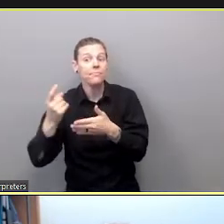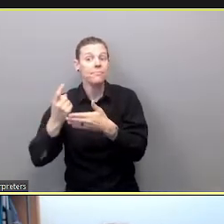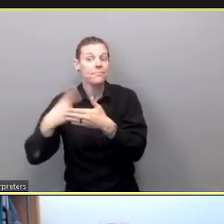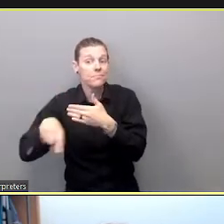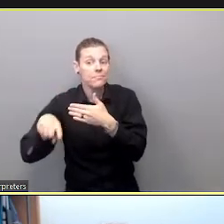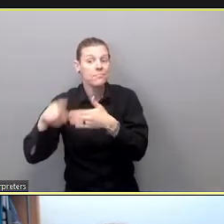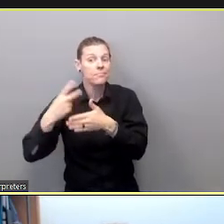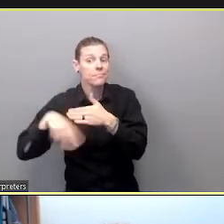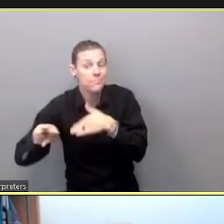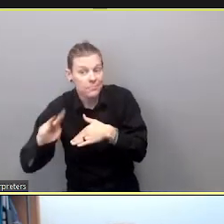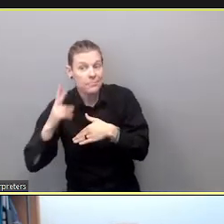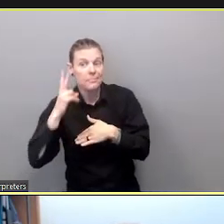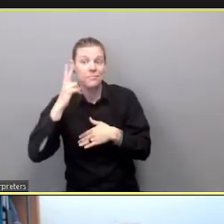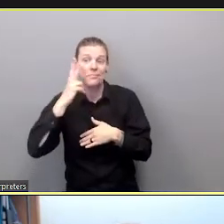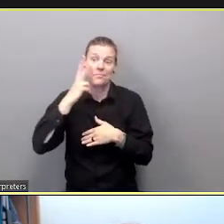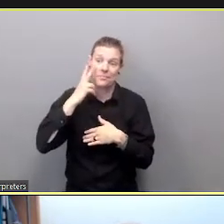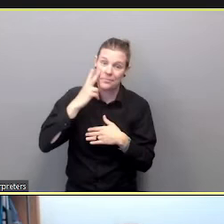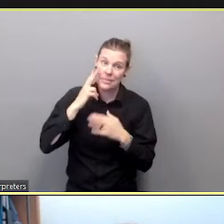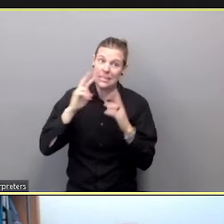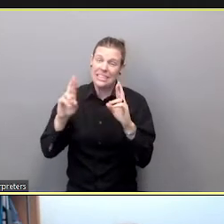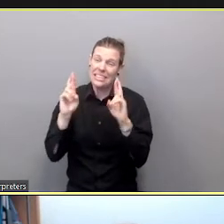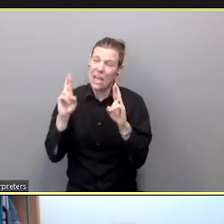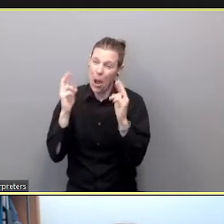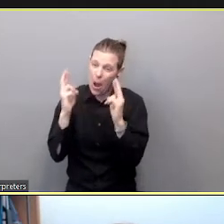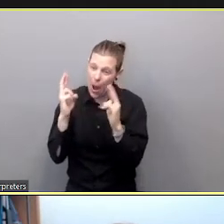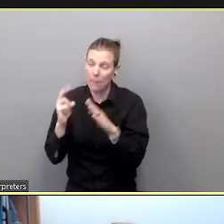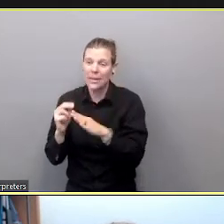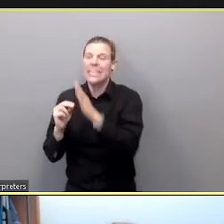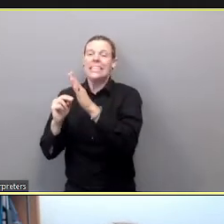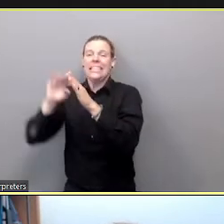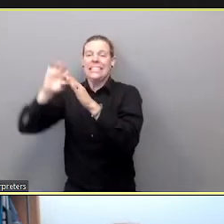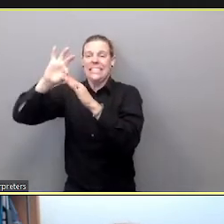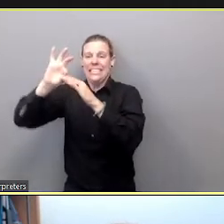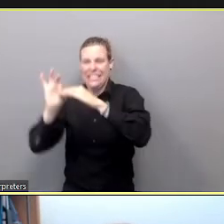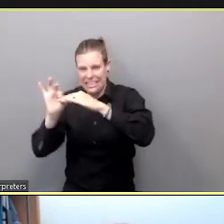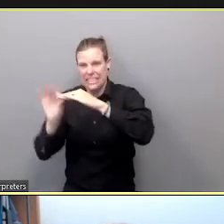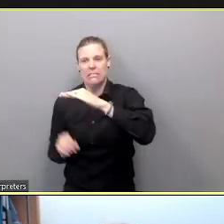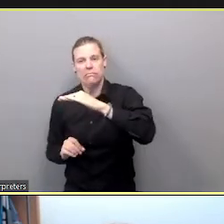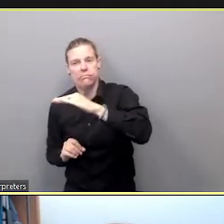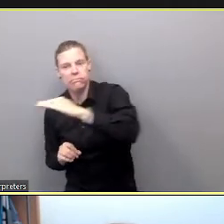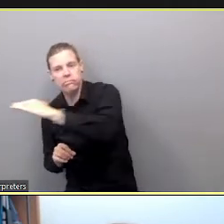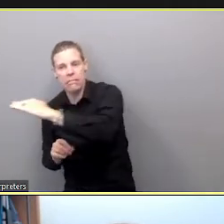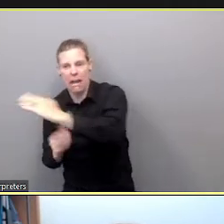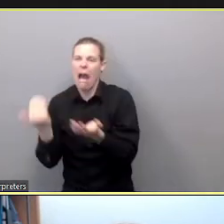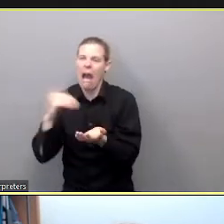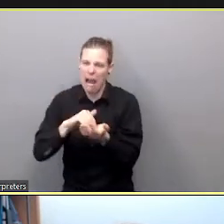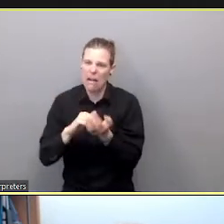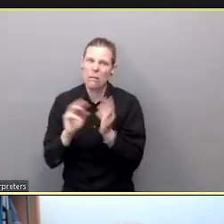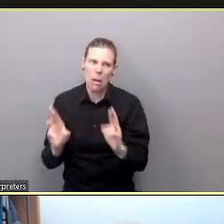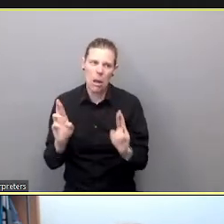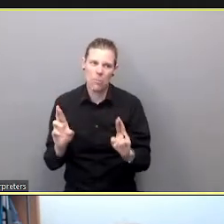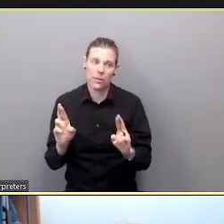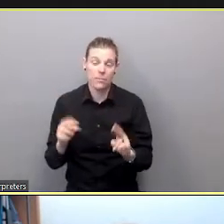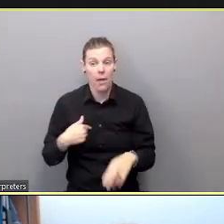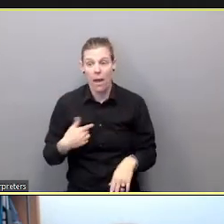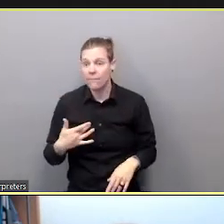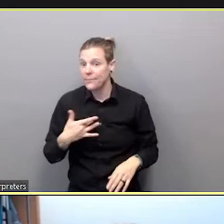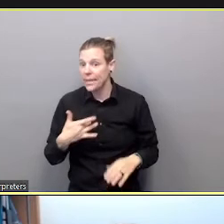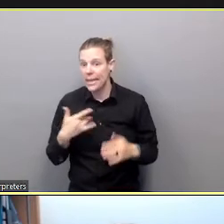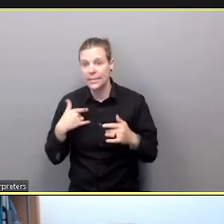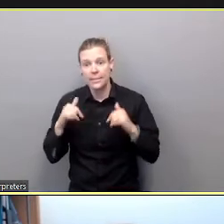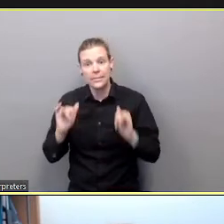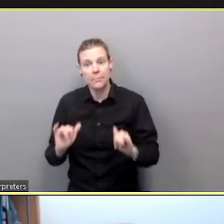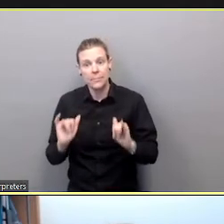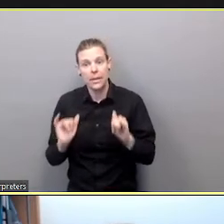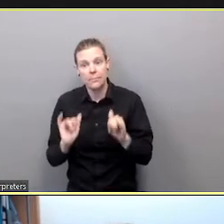this continue to trend downward from that high plateau that we're sitting at. Next slide.